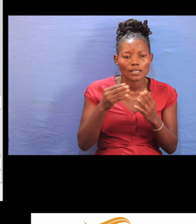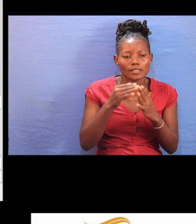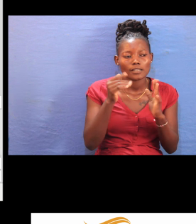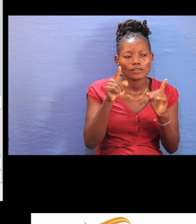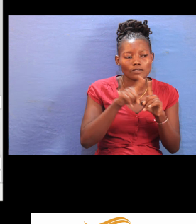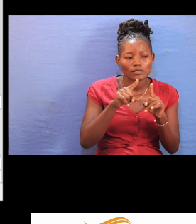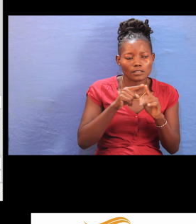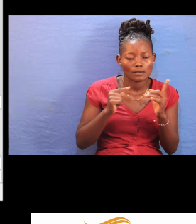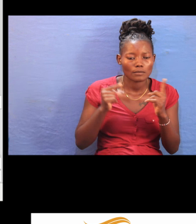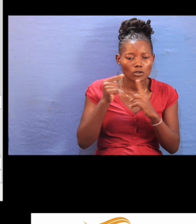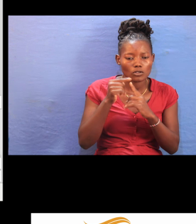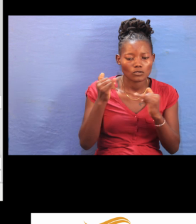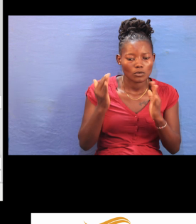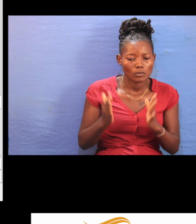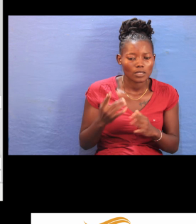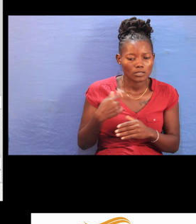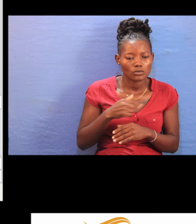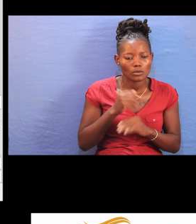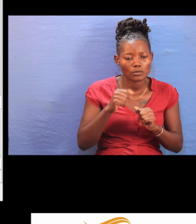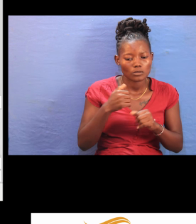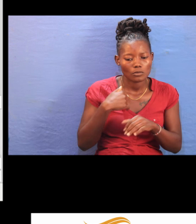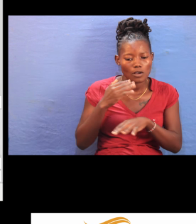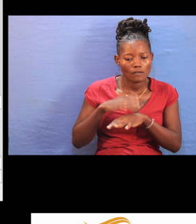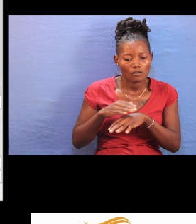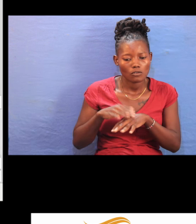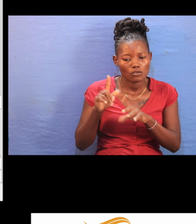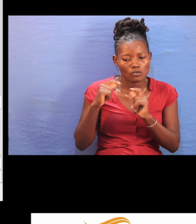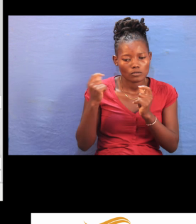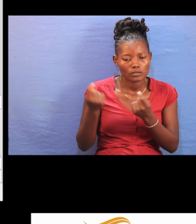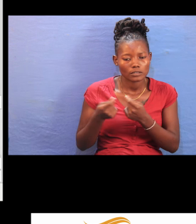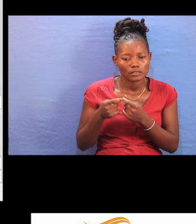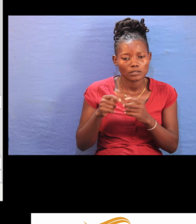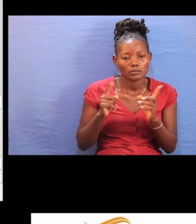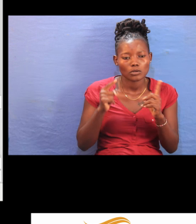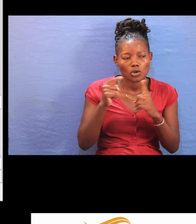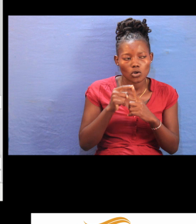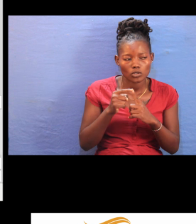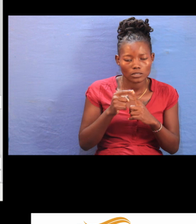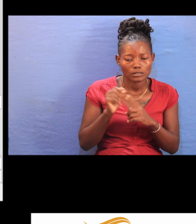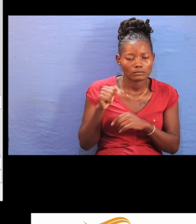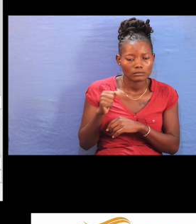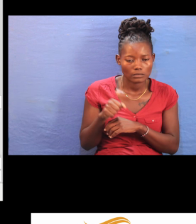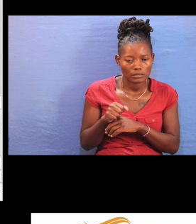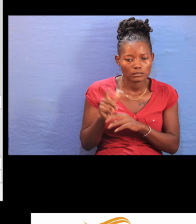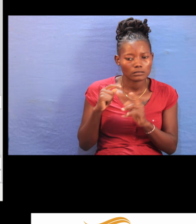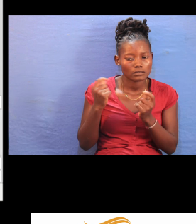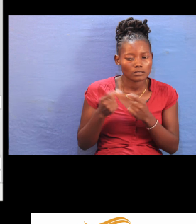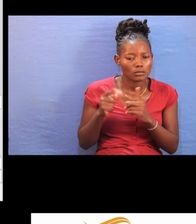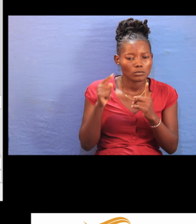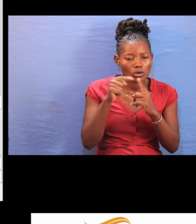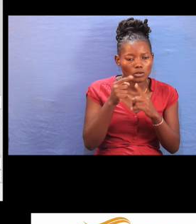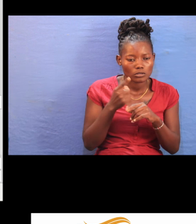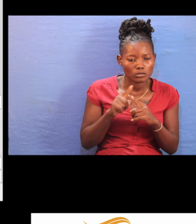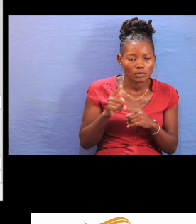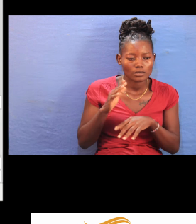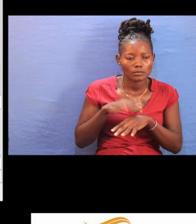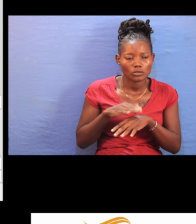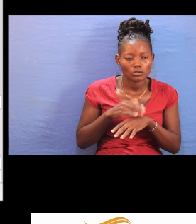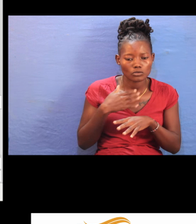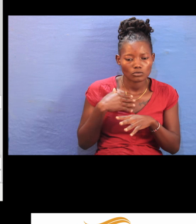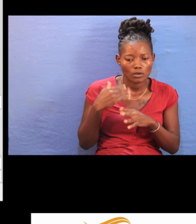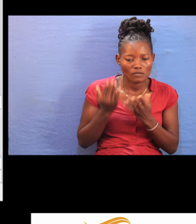have group goals. If we're talking about team sports, you could have team goals, but it would be good to maybe